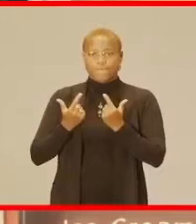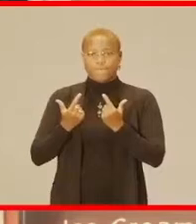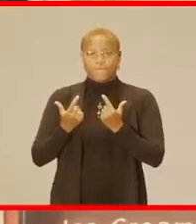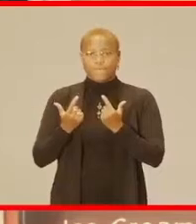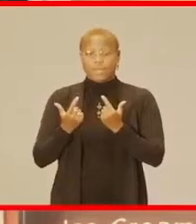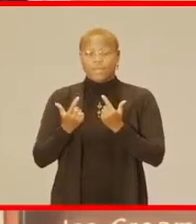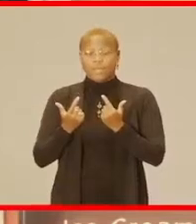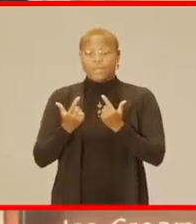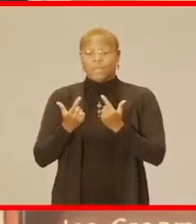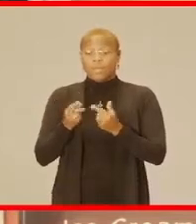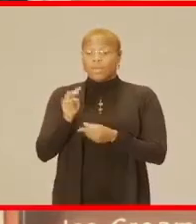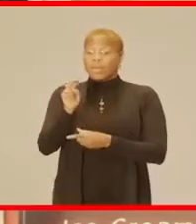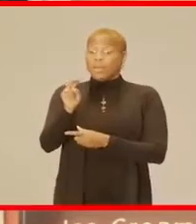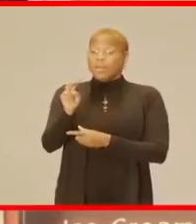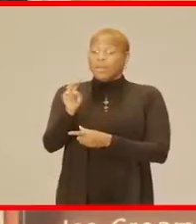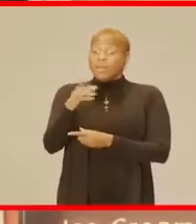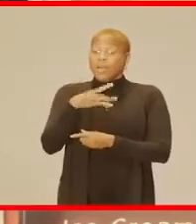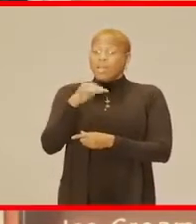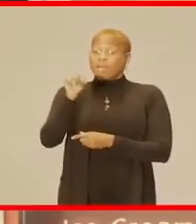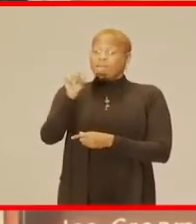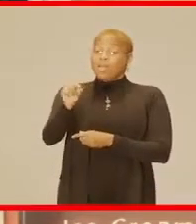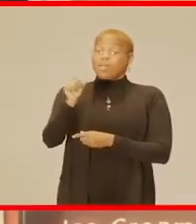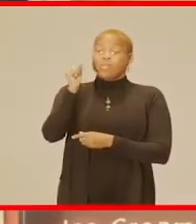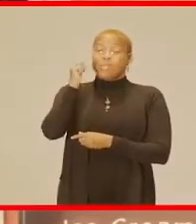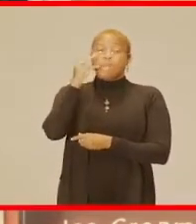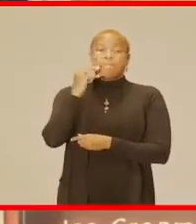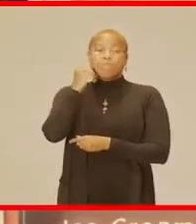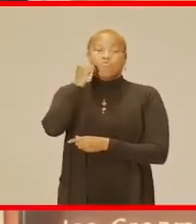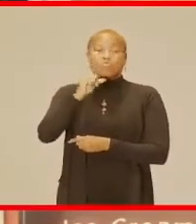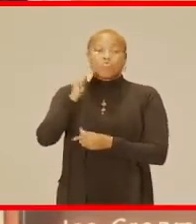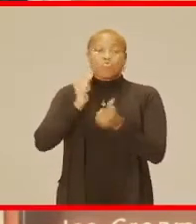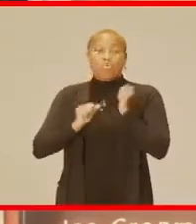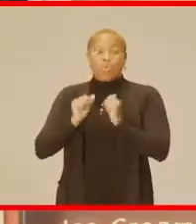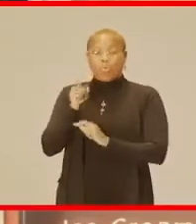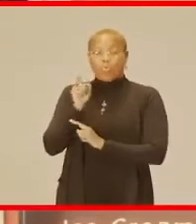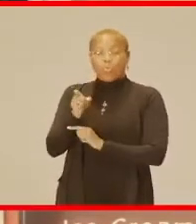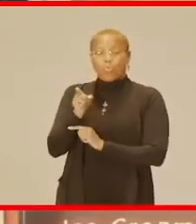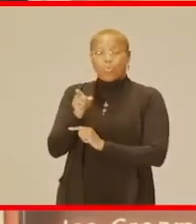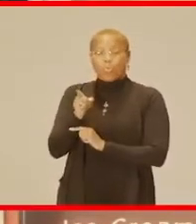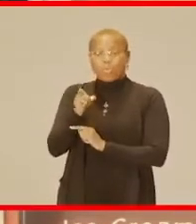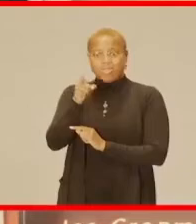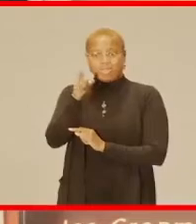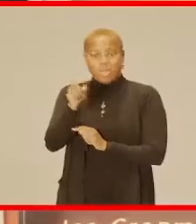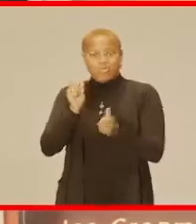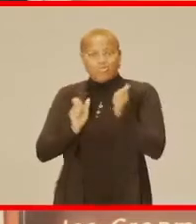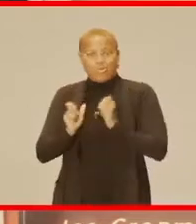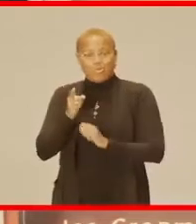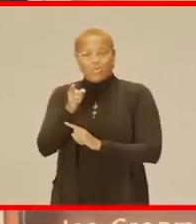And what I like about the show Peach Girl is that that's a show that